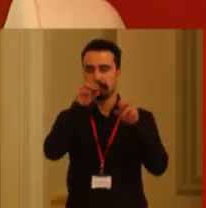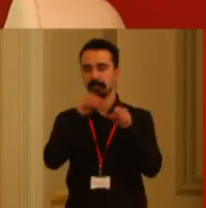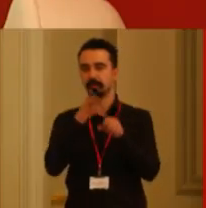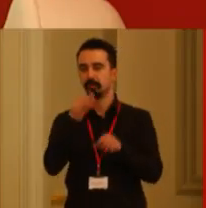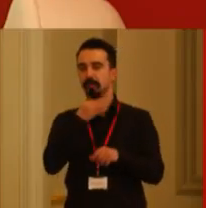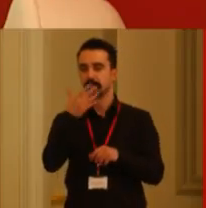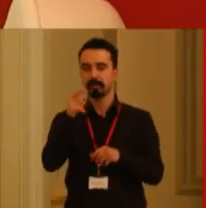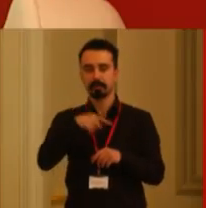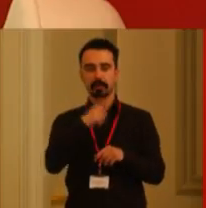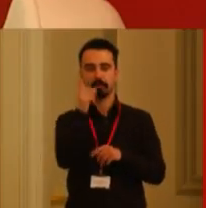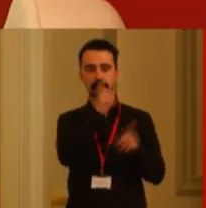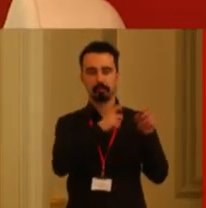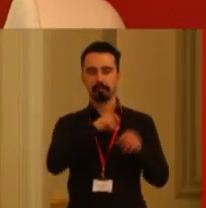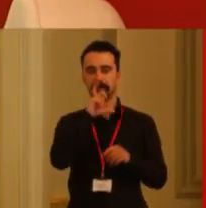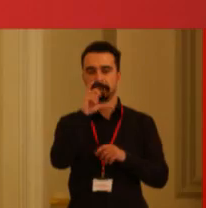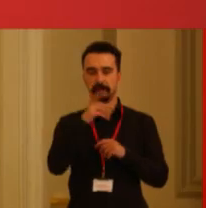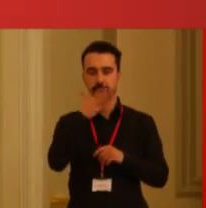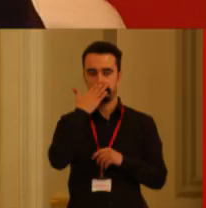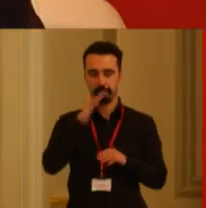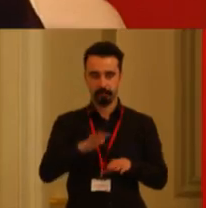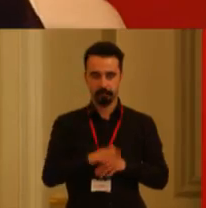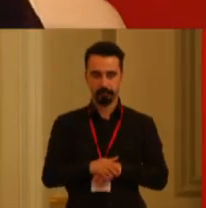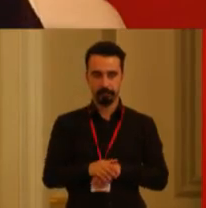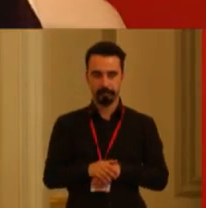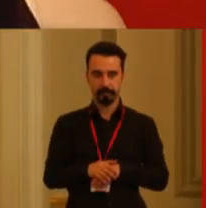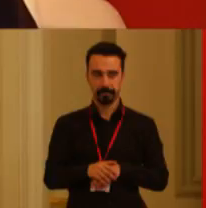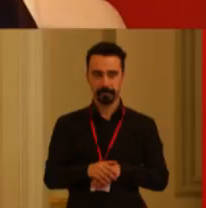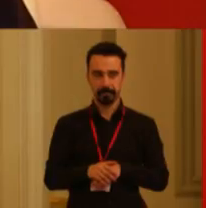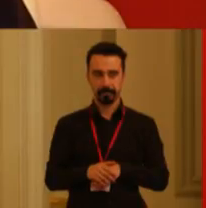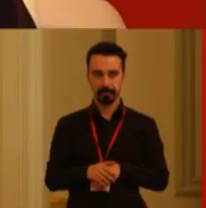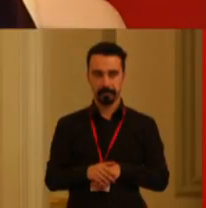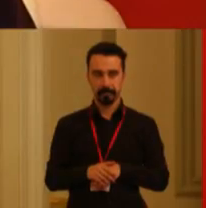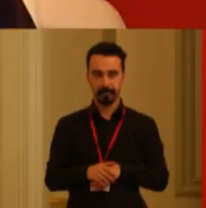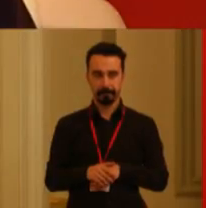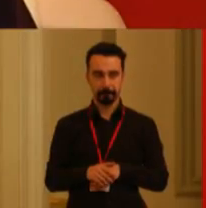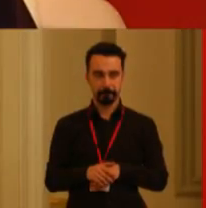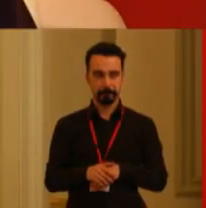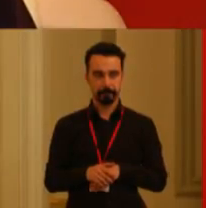I thank you for this round. Let's now move on to the Q&A session.